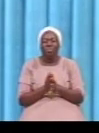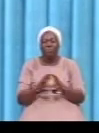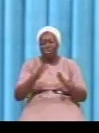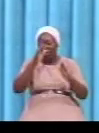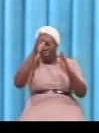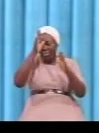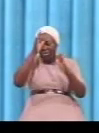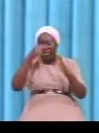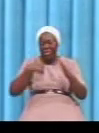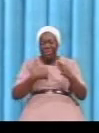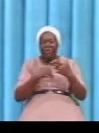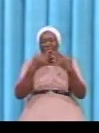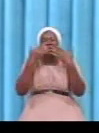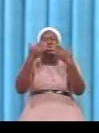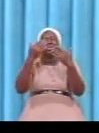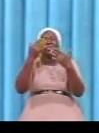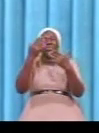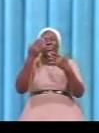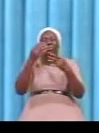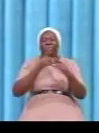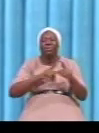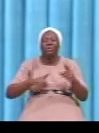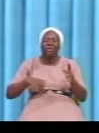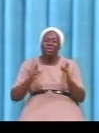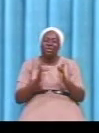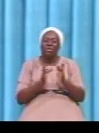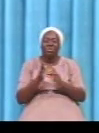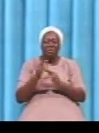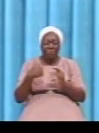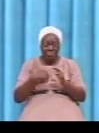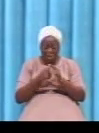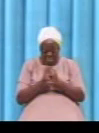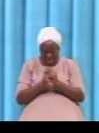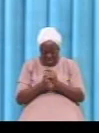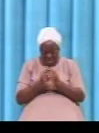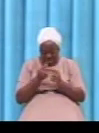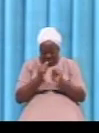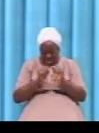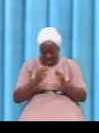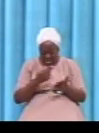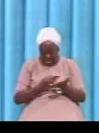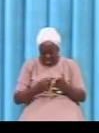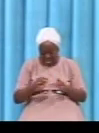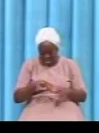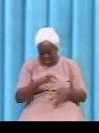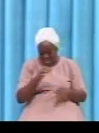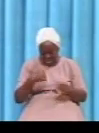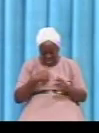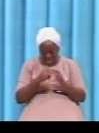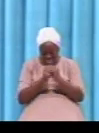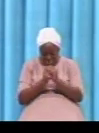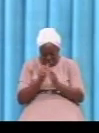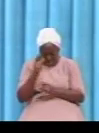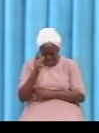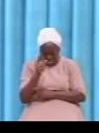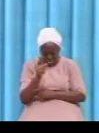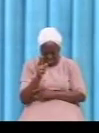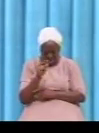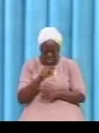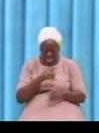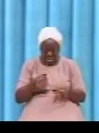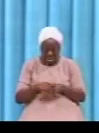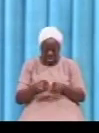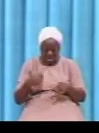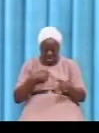Father, we thank you. Lord Jesus, we adore you. Blessed Holy Spirit, we worship you. As we